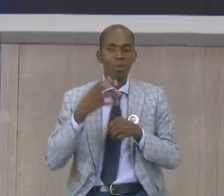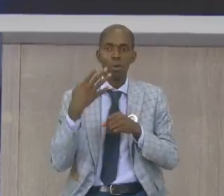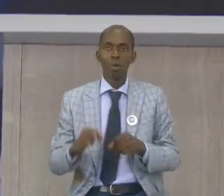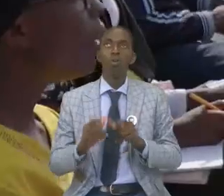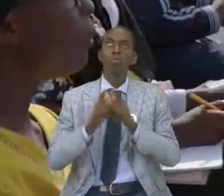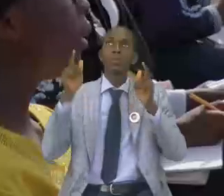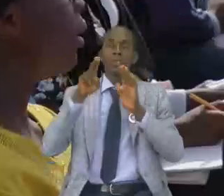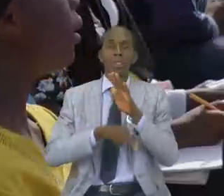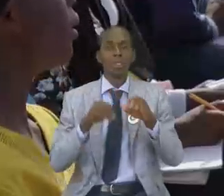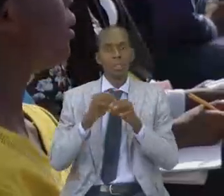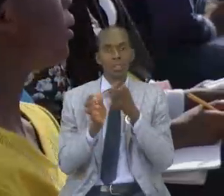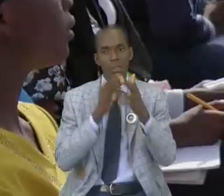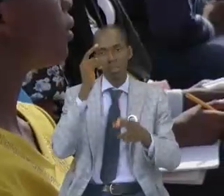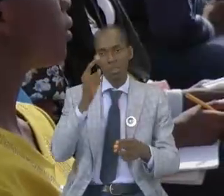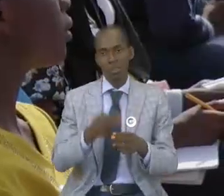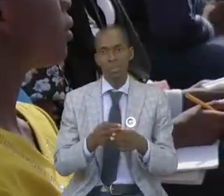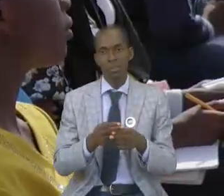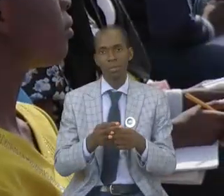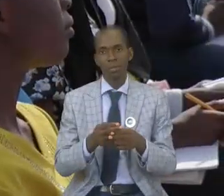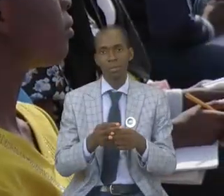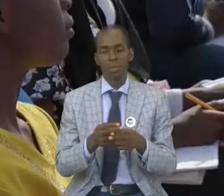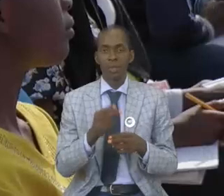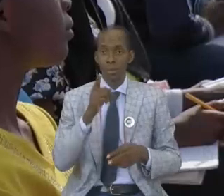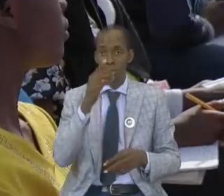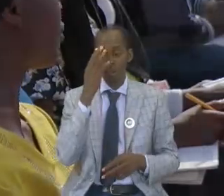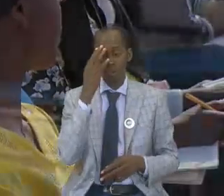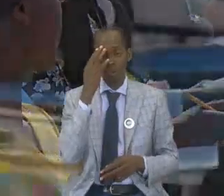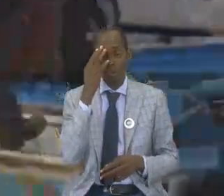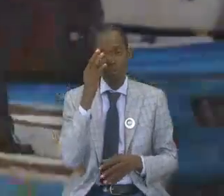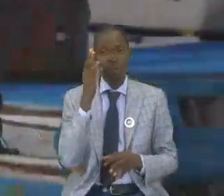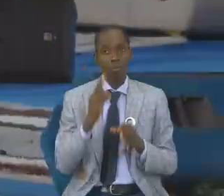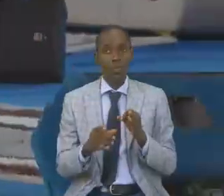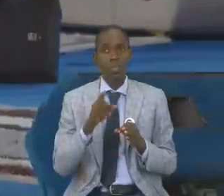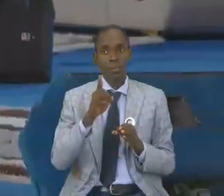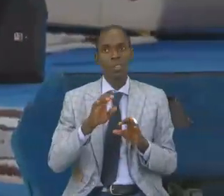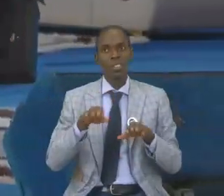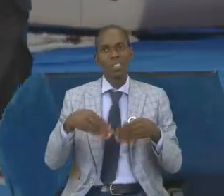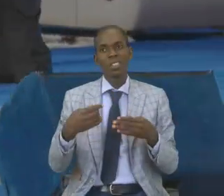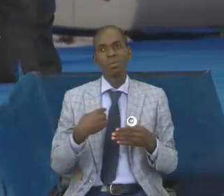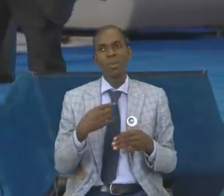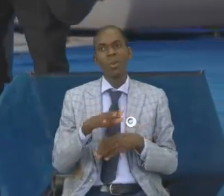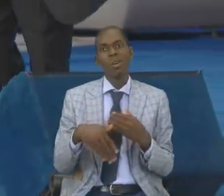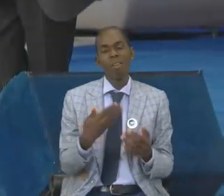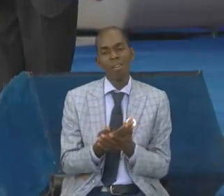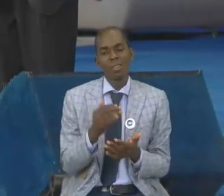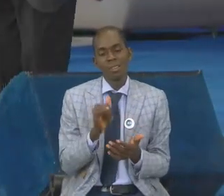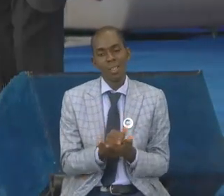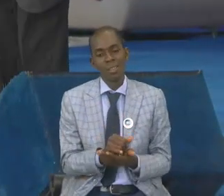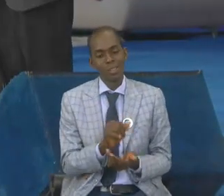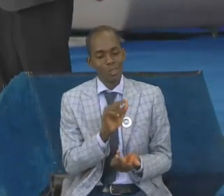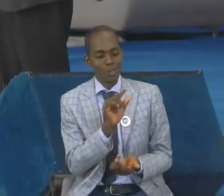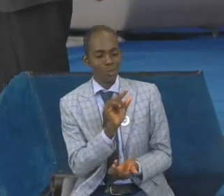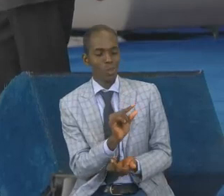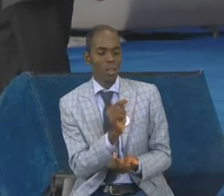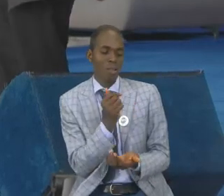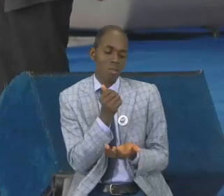Jesus' name. You know, if you give me all that ground floor,